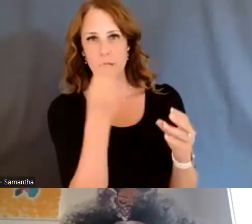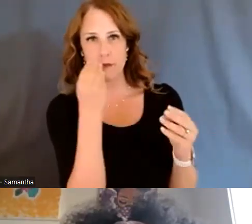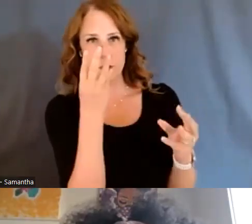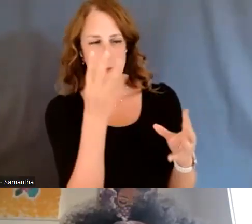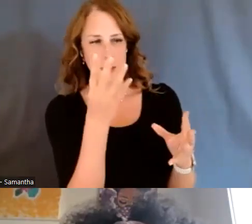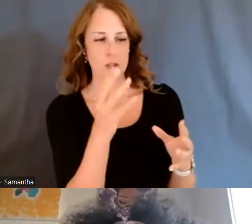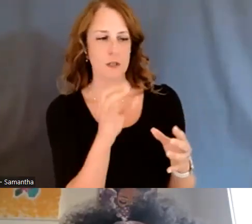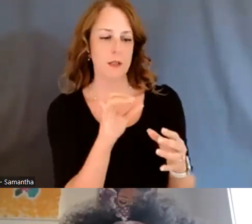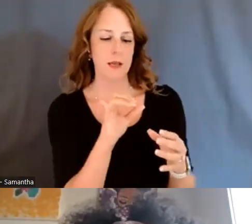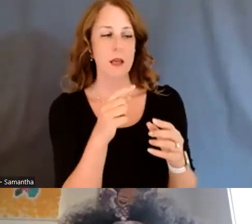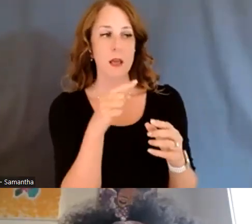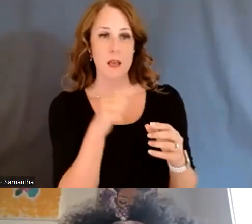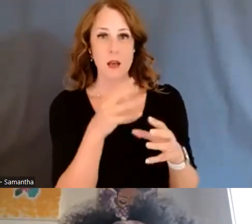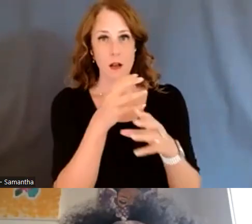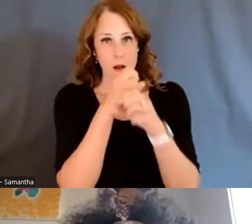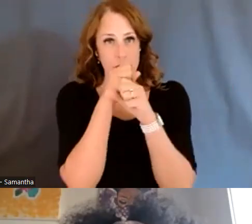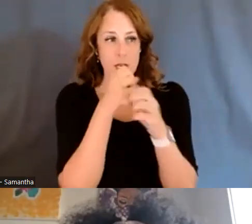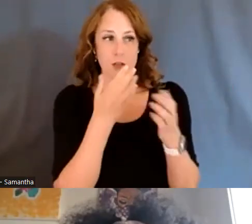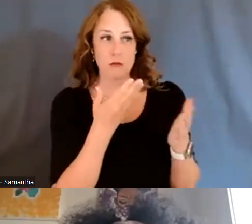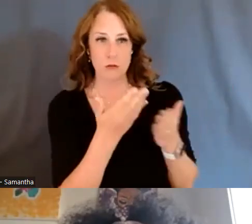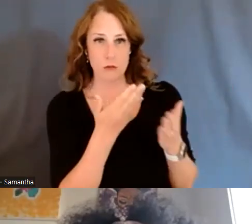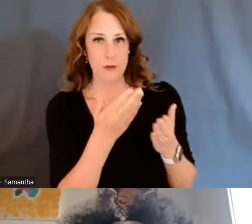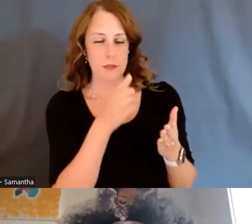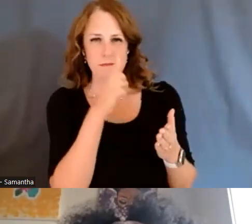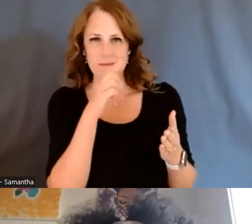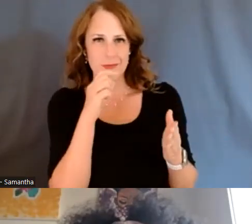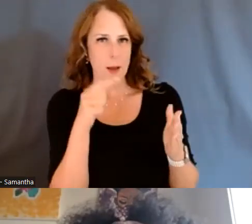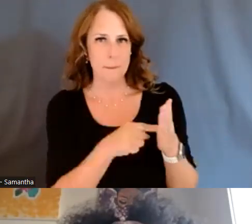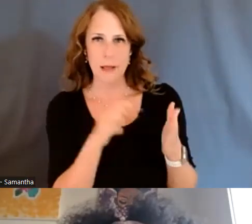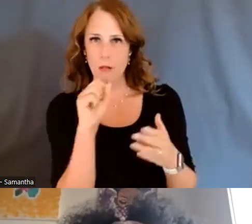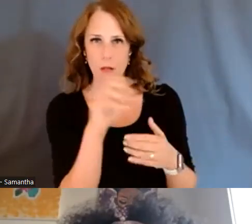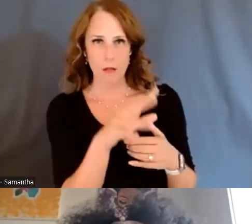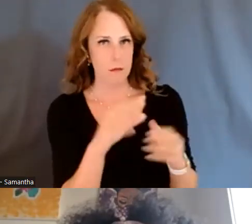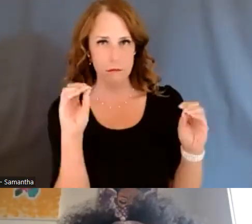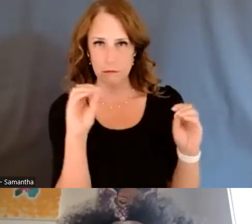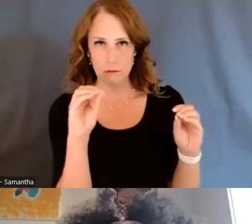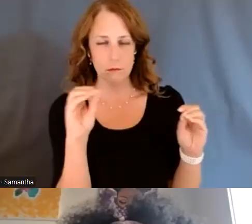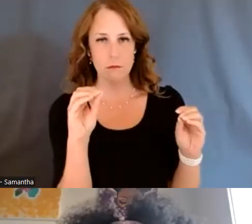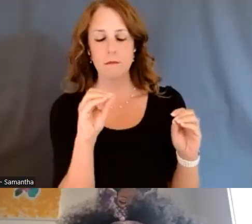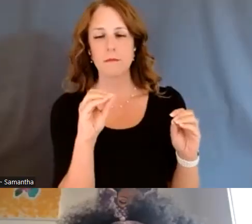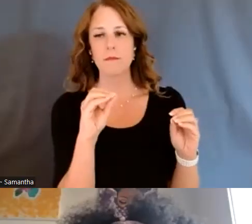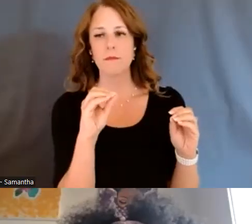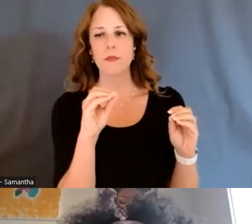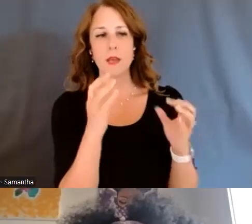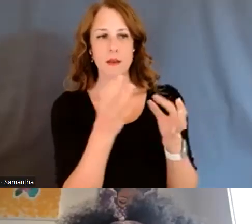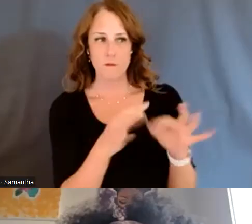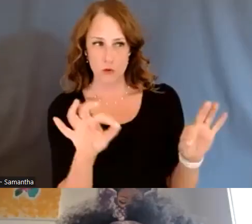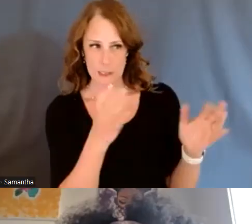is a confidential service that you will not get a bill for this in the mail. This is a free